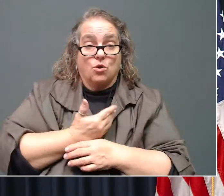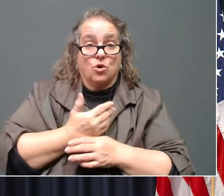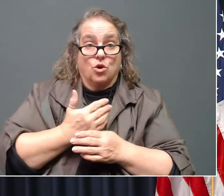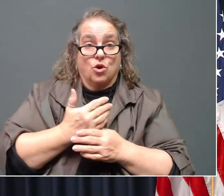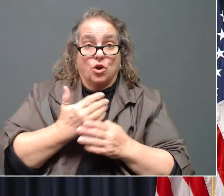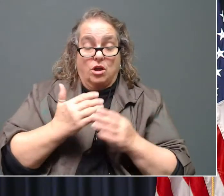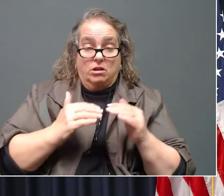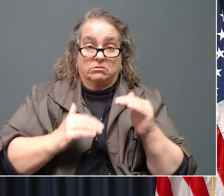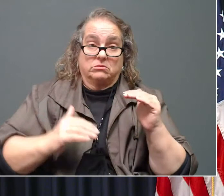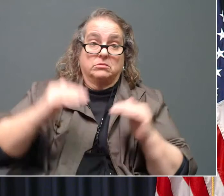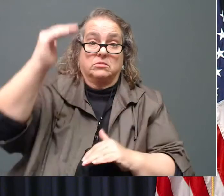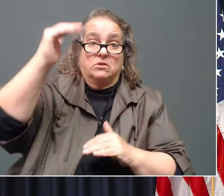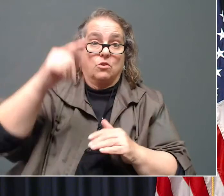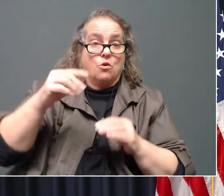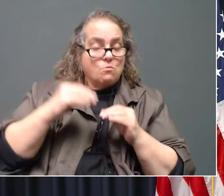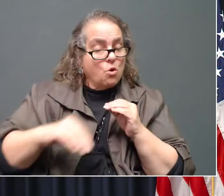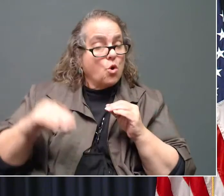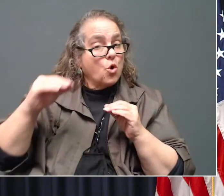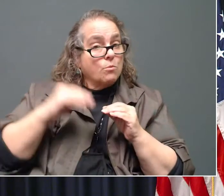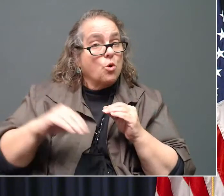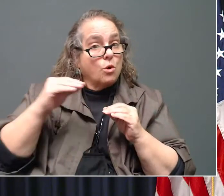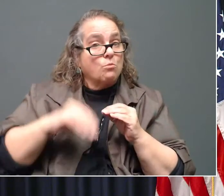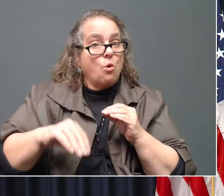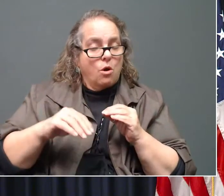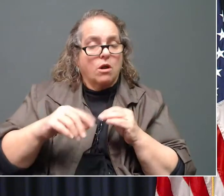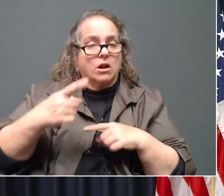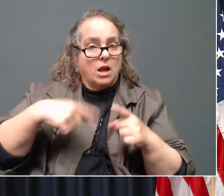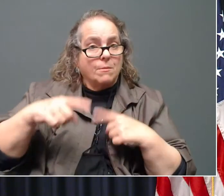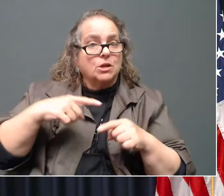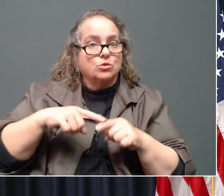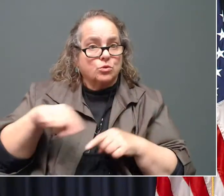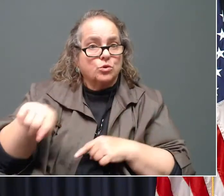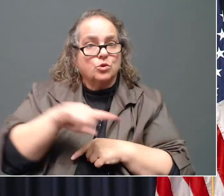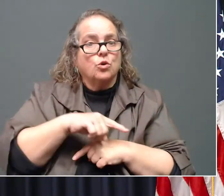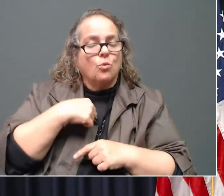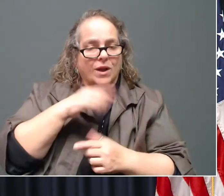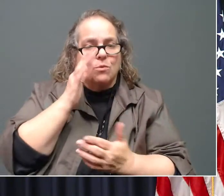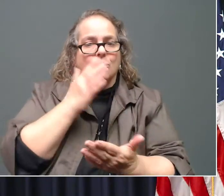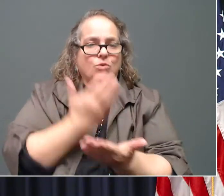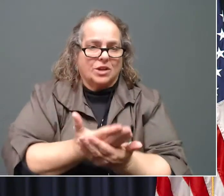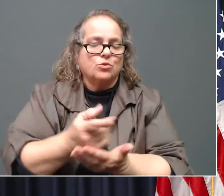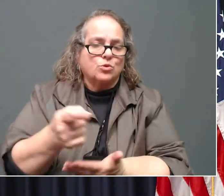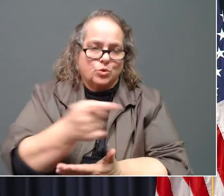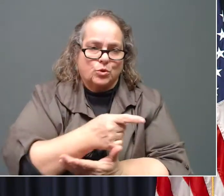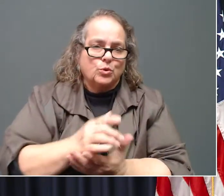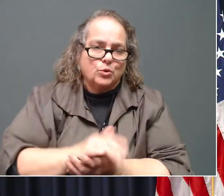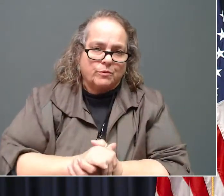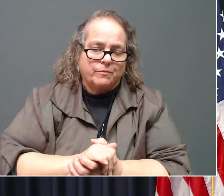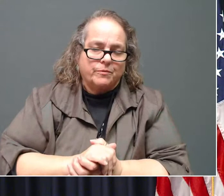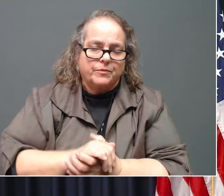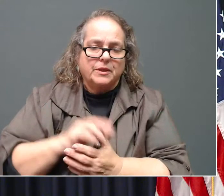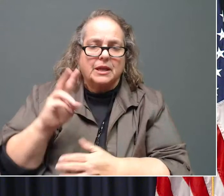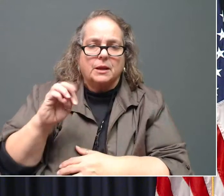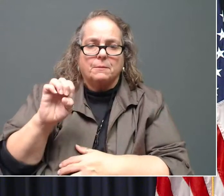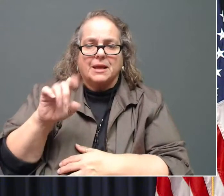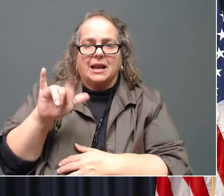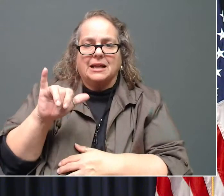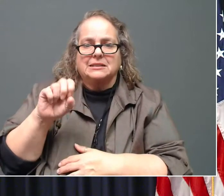there's more and more and more coming to you, we will get to you. Melissa Patrick from Kentucky Health